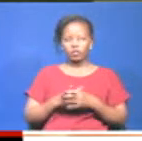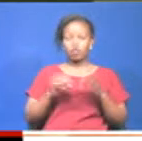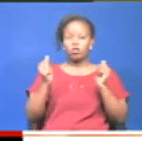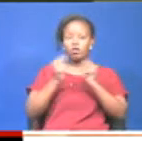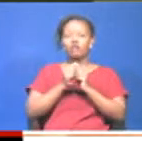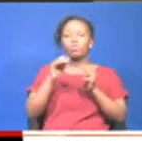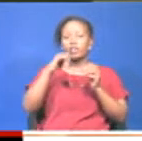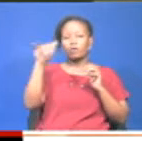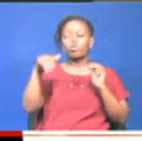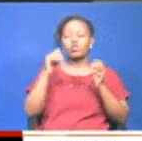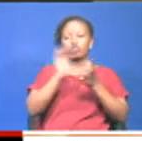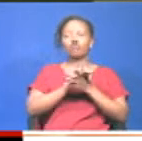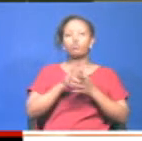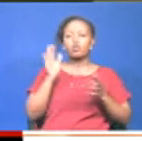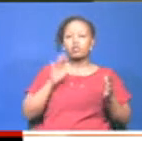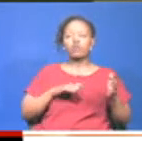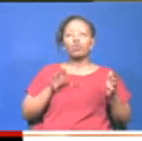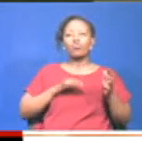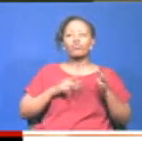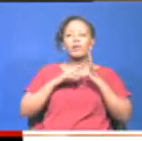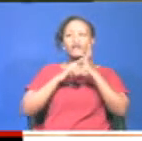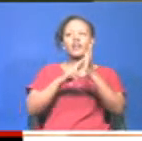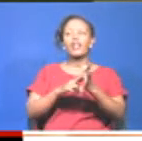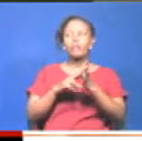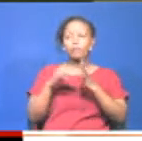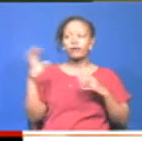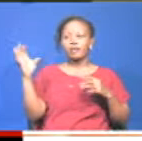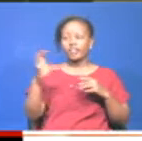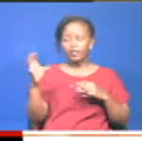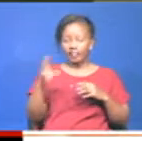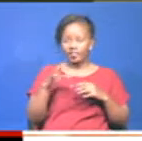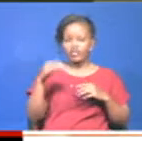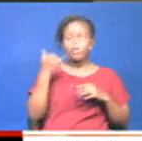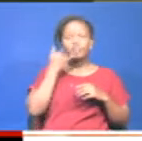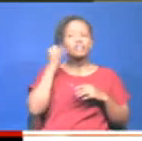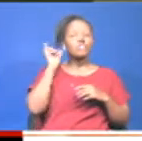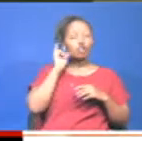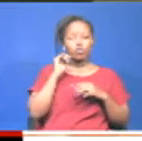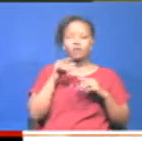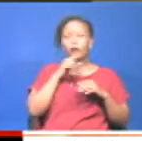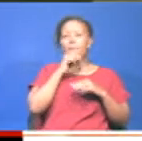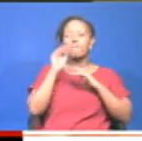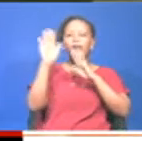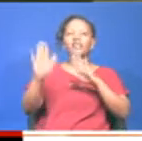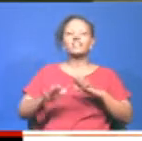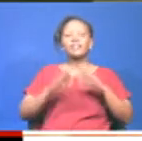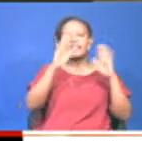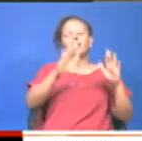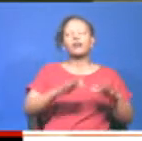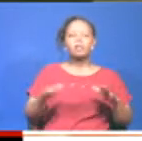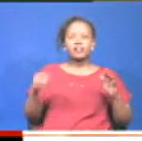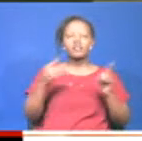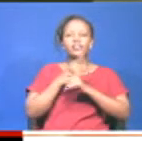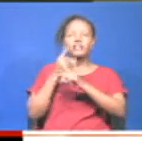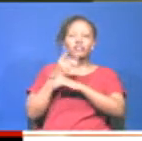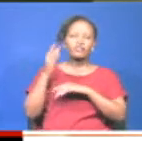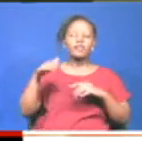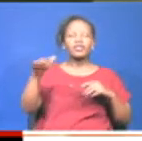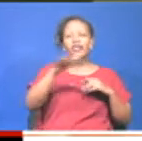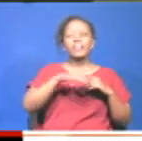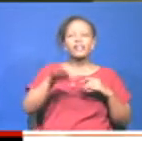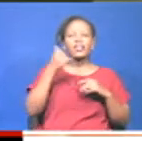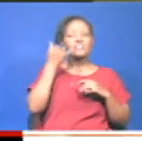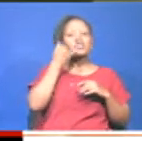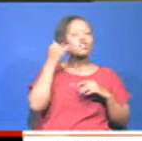woman representative candidate Mumina Bonaya, Guyo took his campaigns to Kilimani and Kiwanjani areas in Isiolo